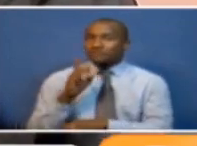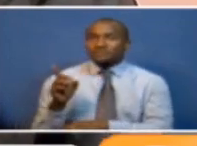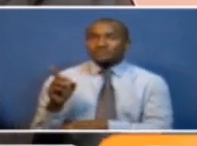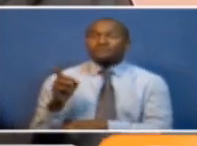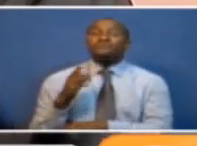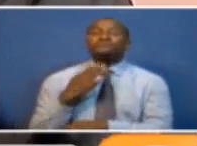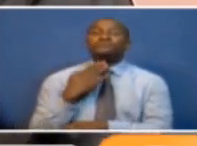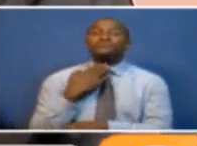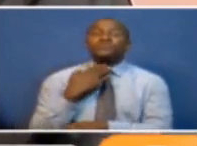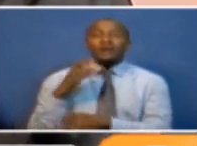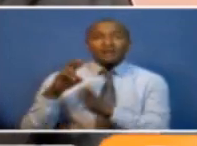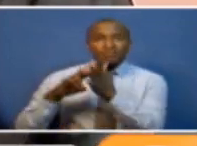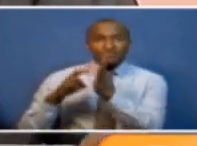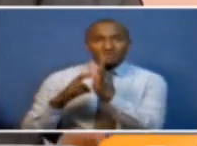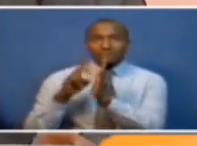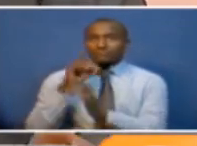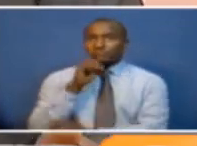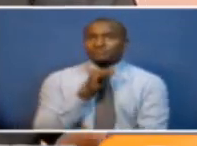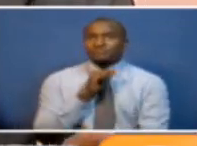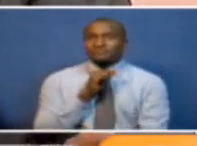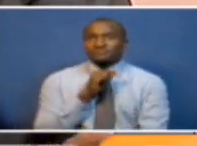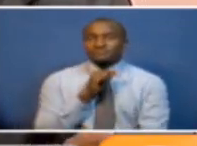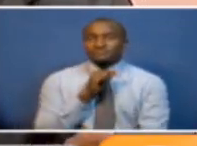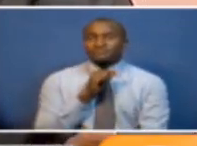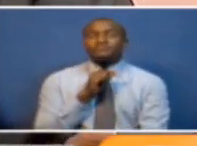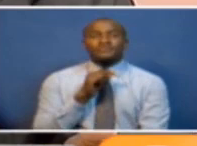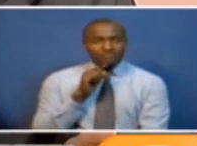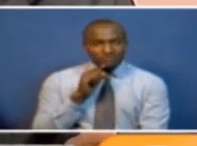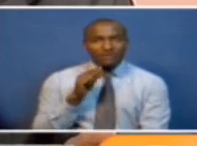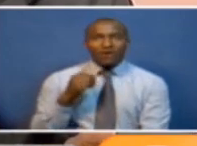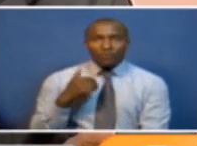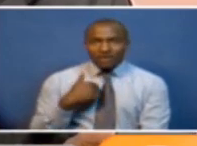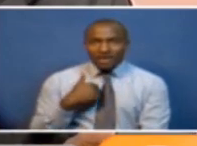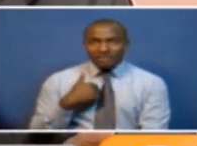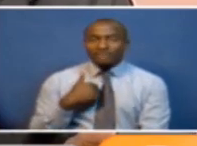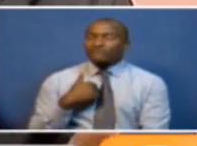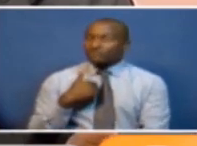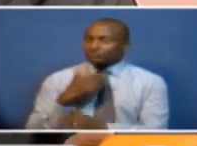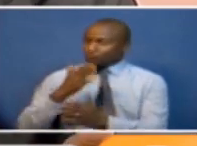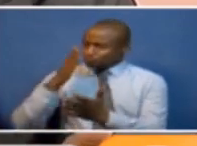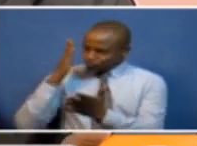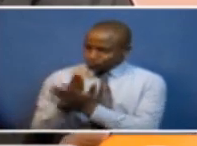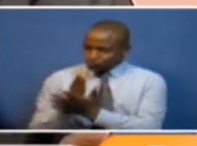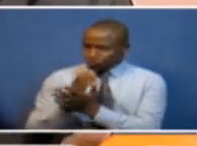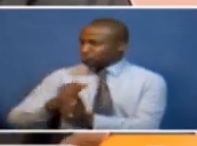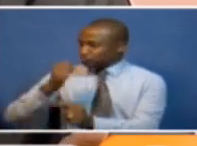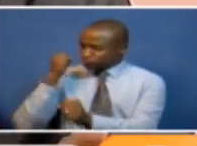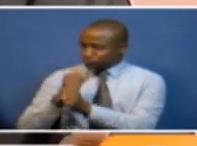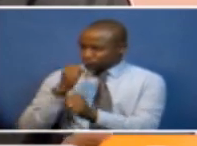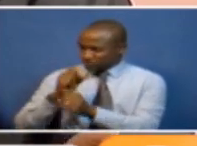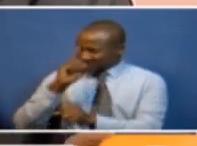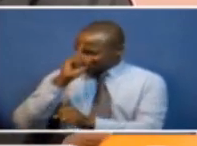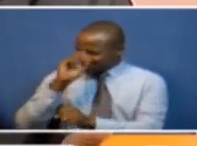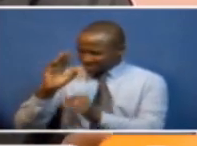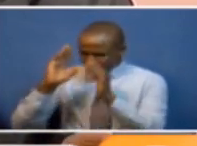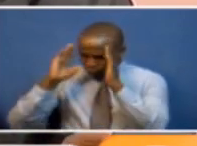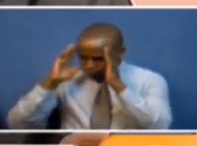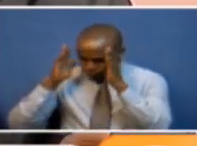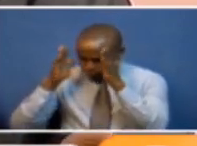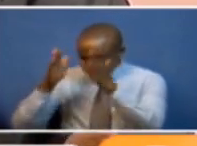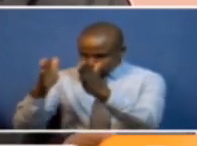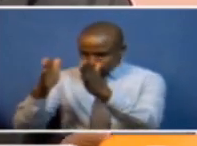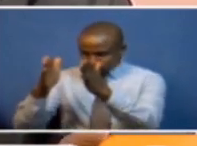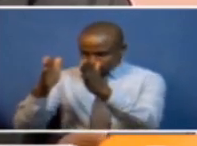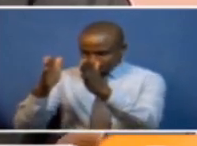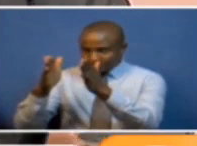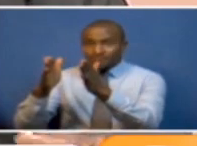the project to be completed, and that's why we have all injected our seriousness, our brains,